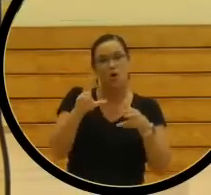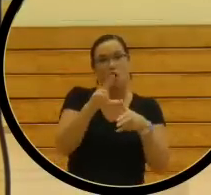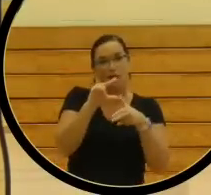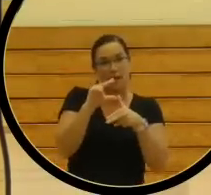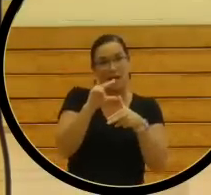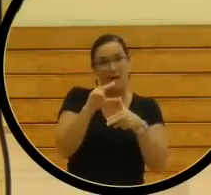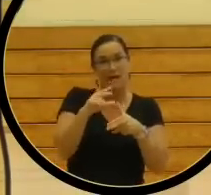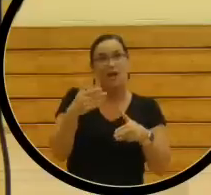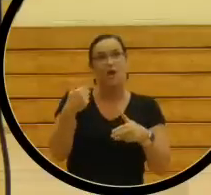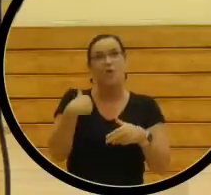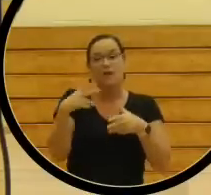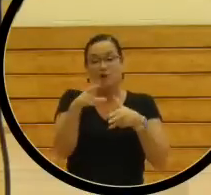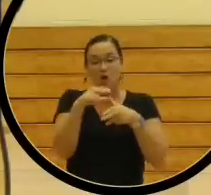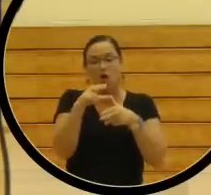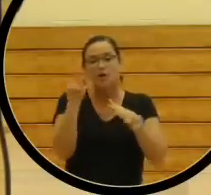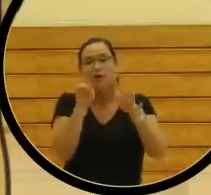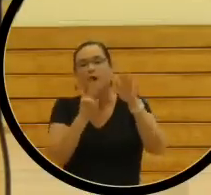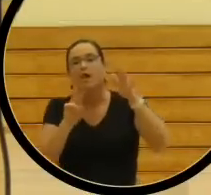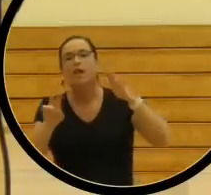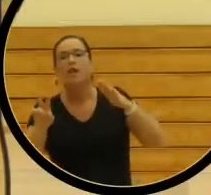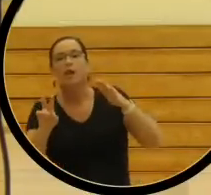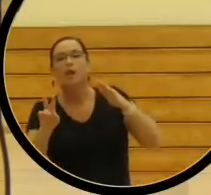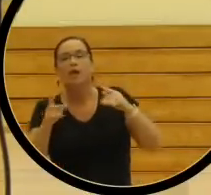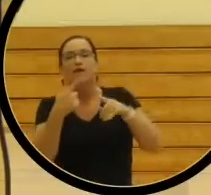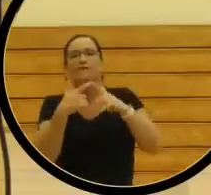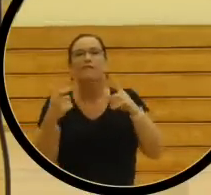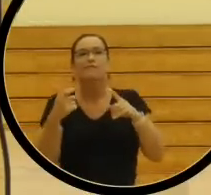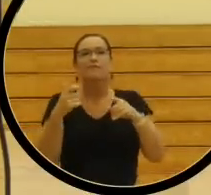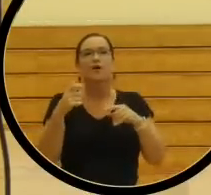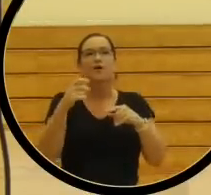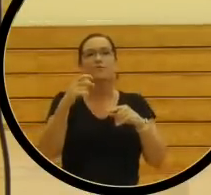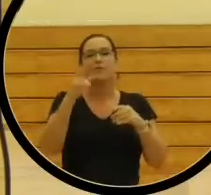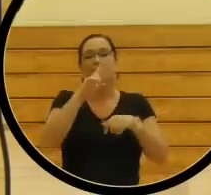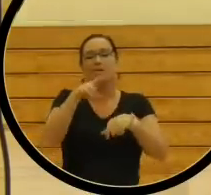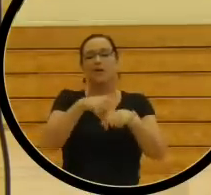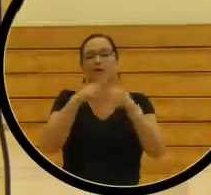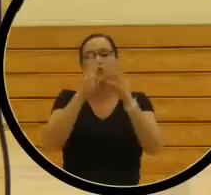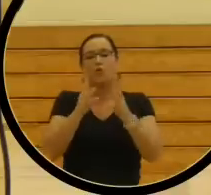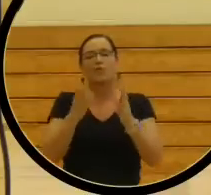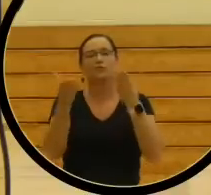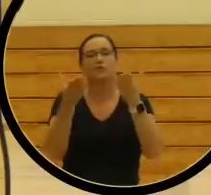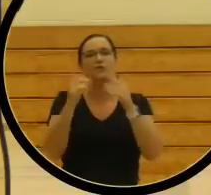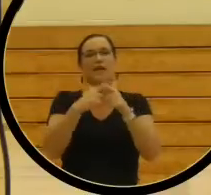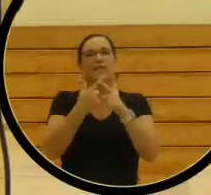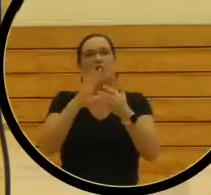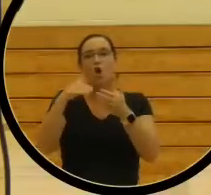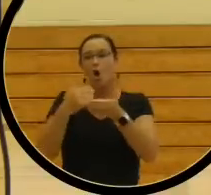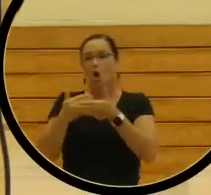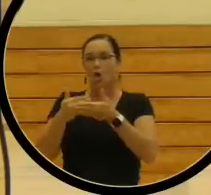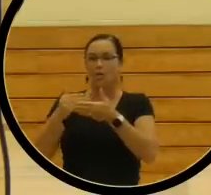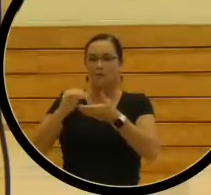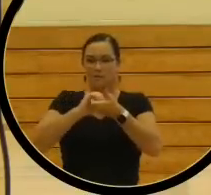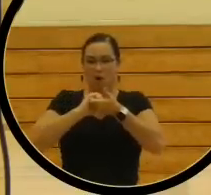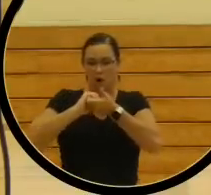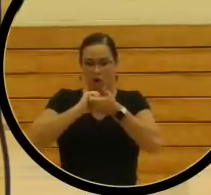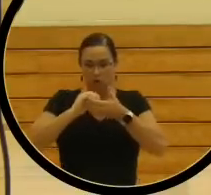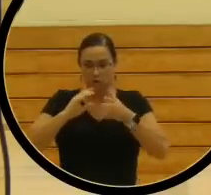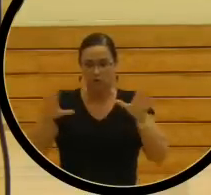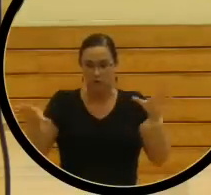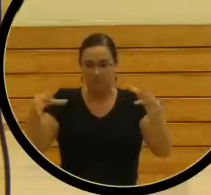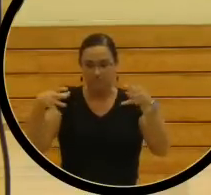We have the hurricane outlook pushed out from the National Weather Service, and then we bring all the partners together as far